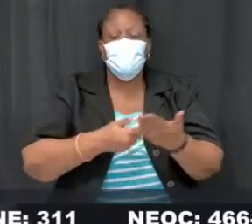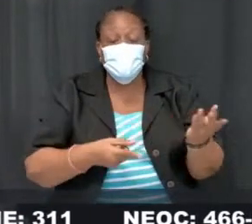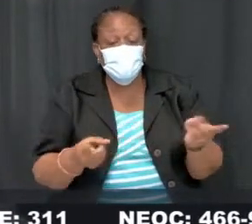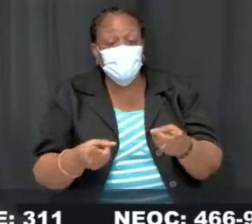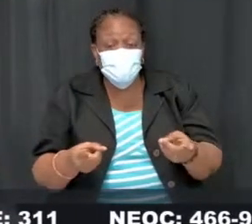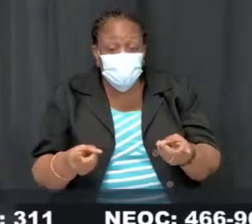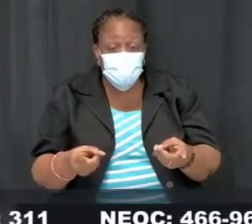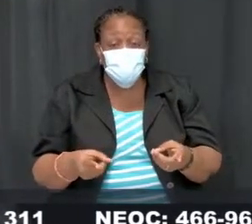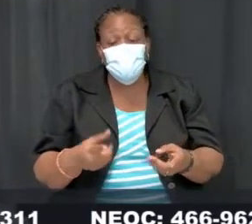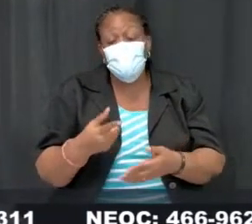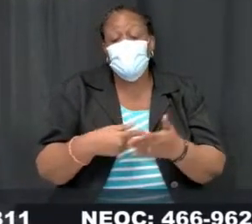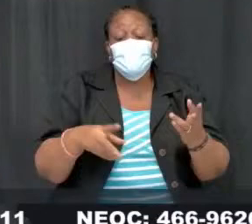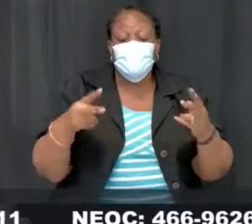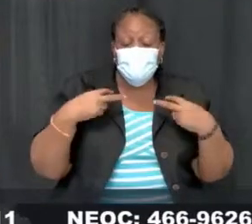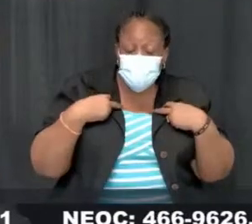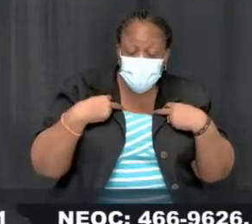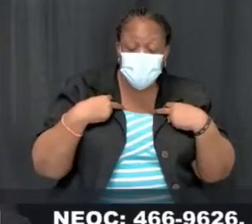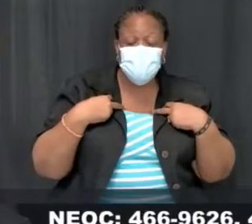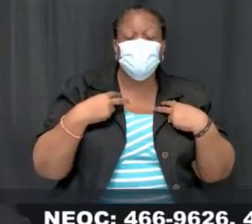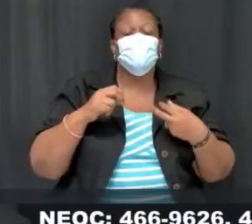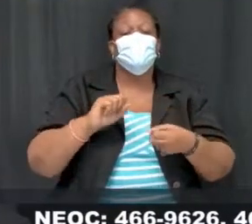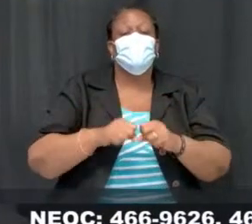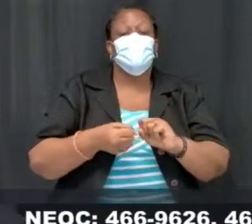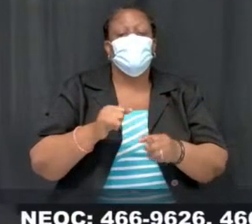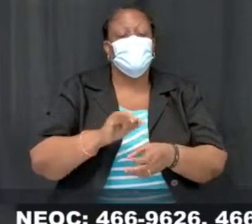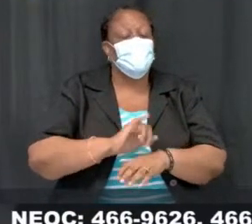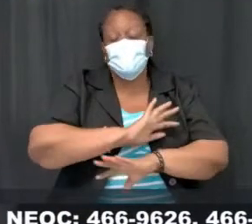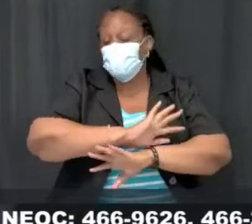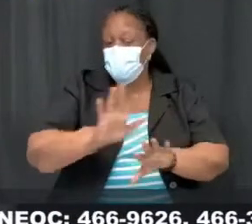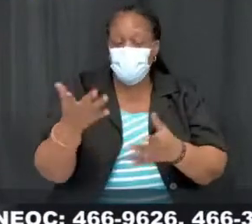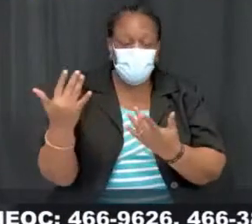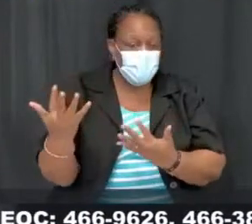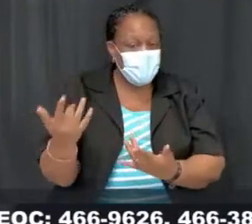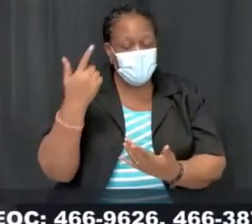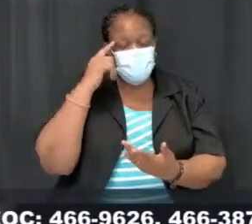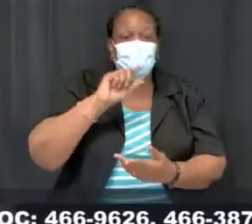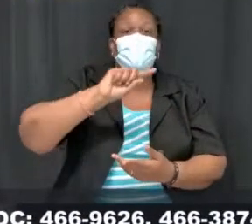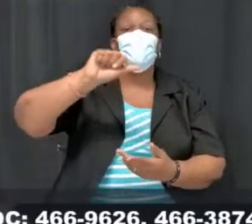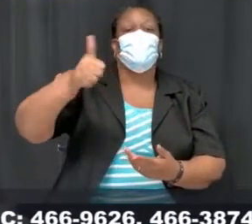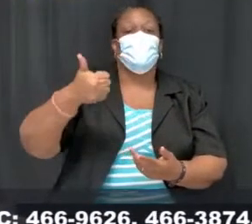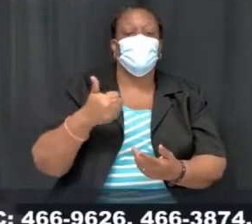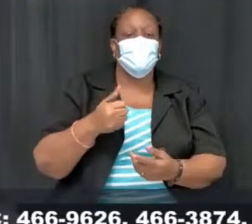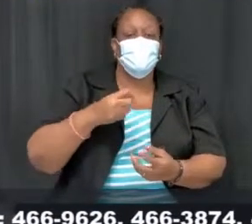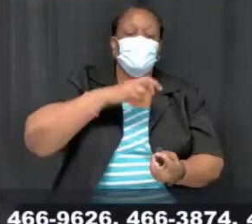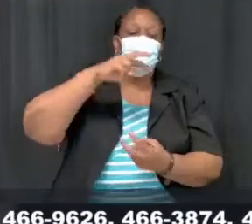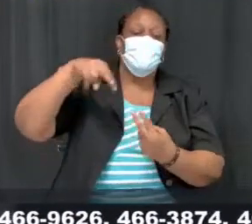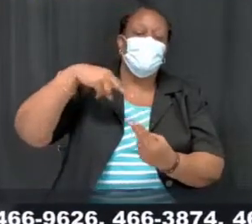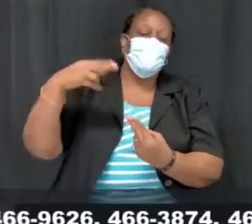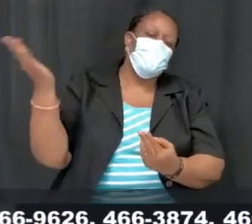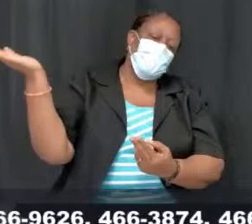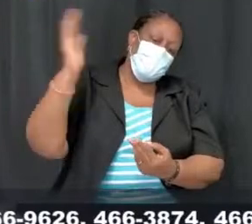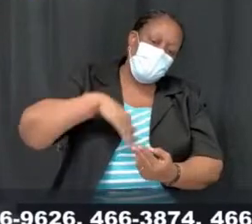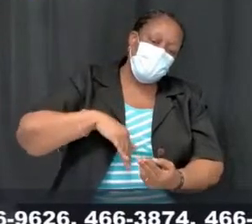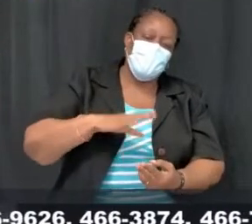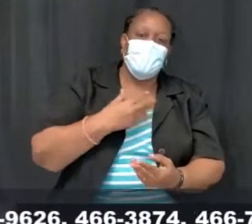So let us be proactive and let us not be reactive when these situations arises.